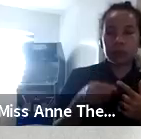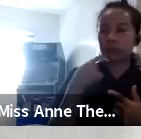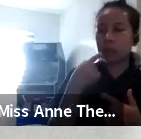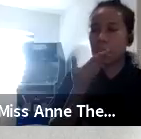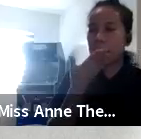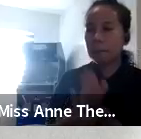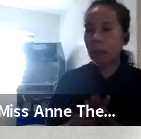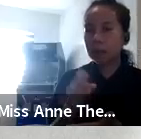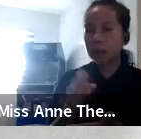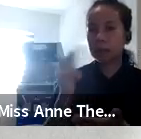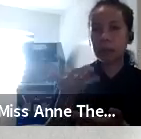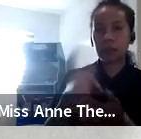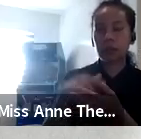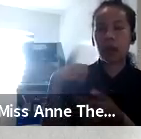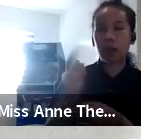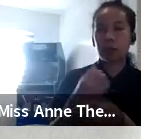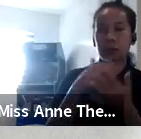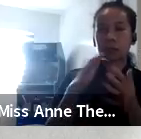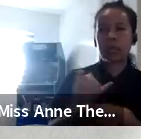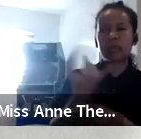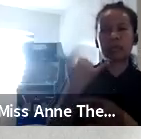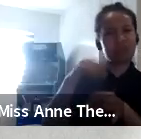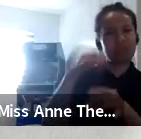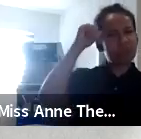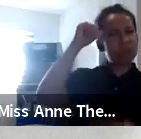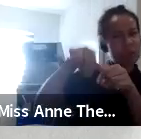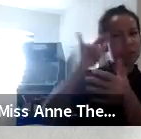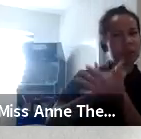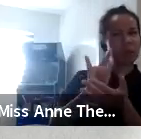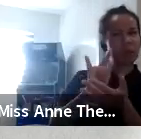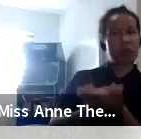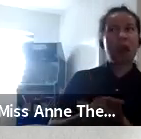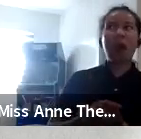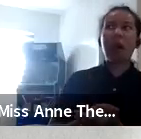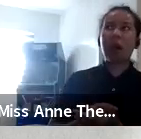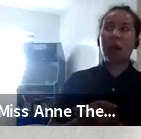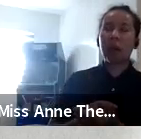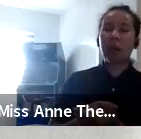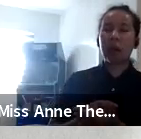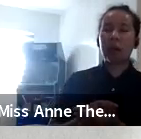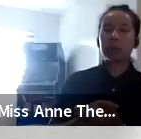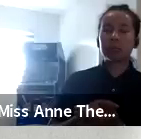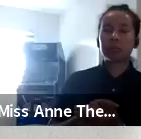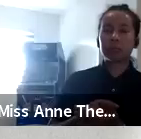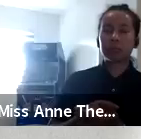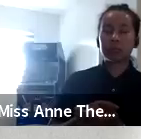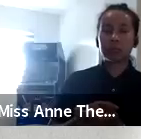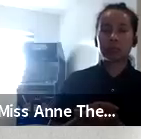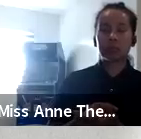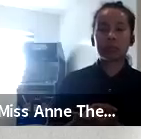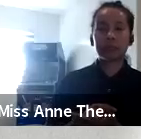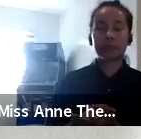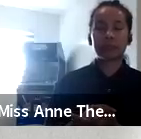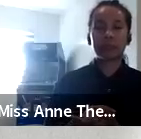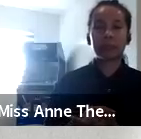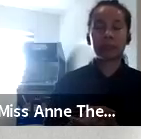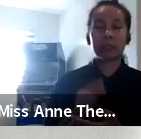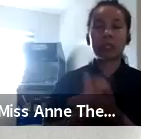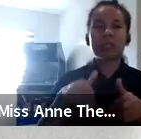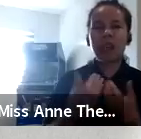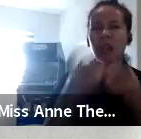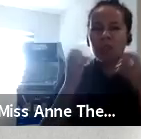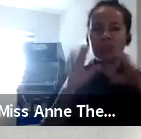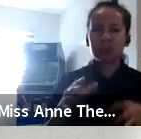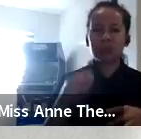into them. It sinks into them, oh, that this is the reason, uh this is how teacher sees